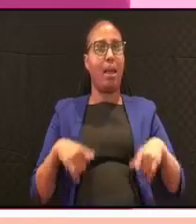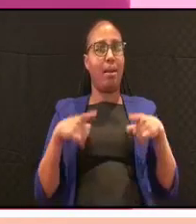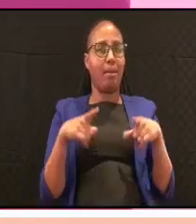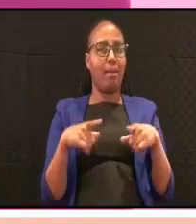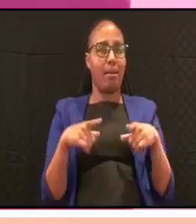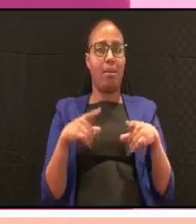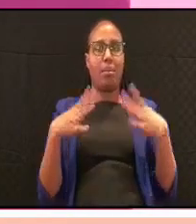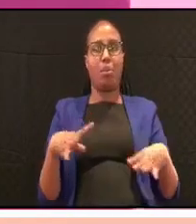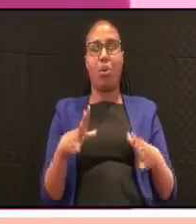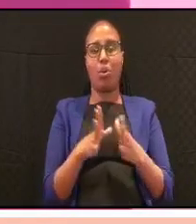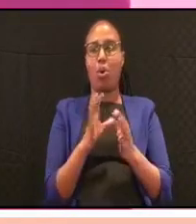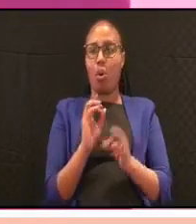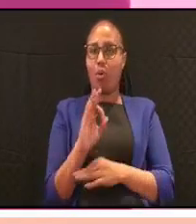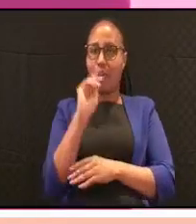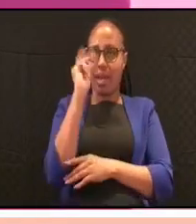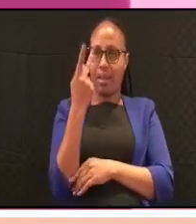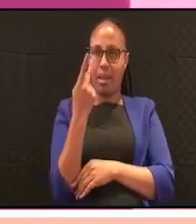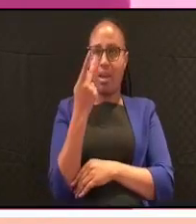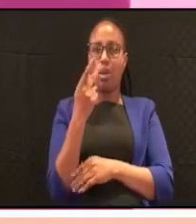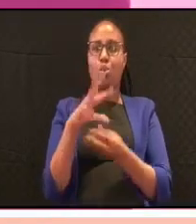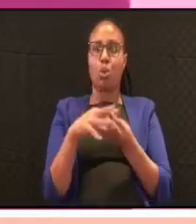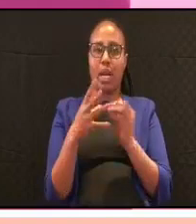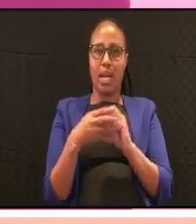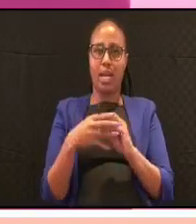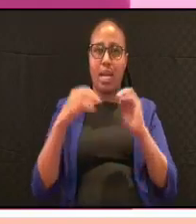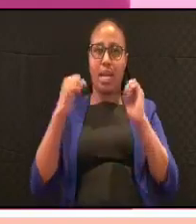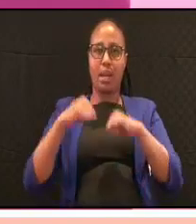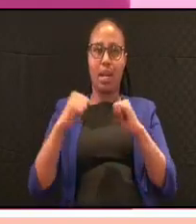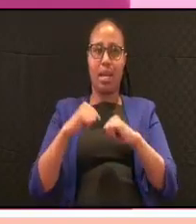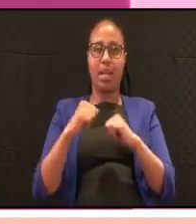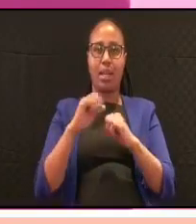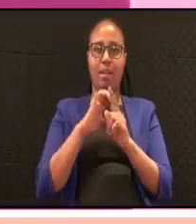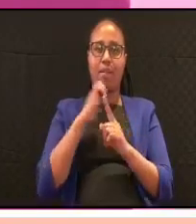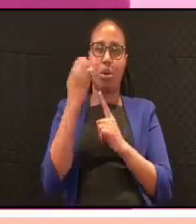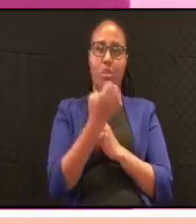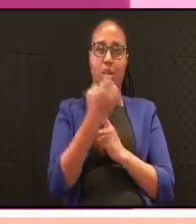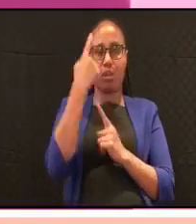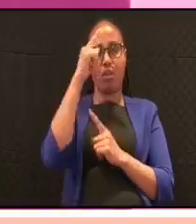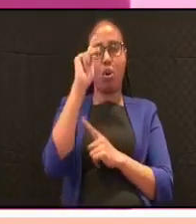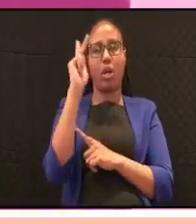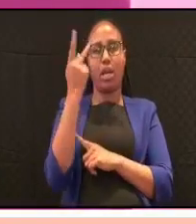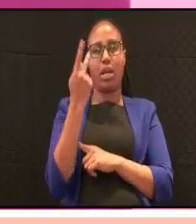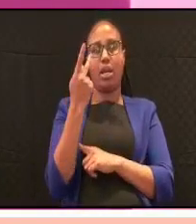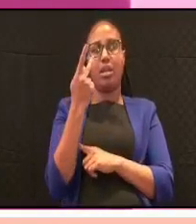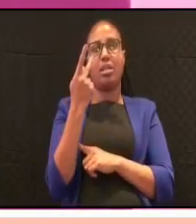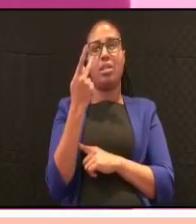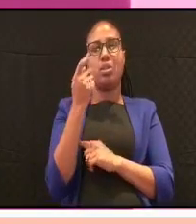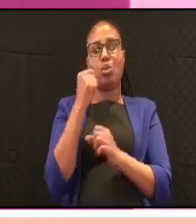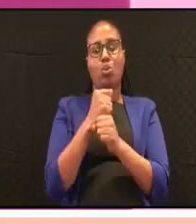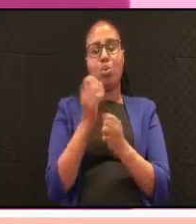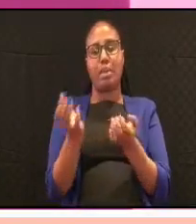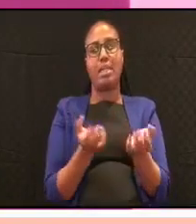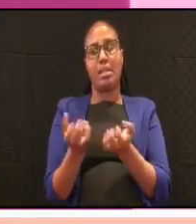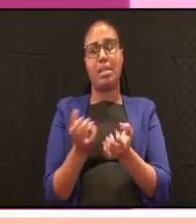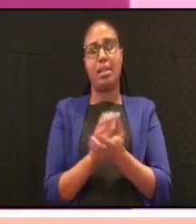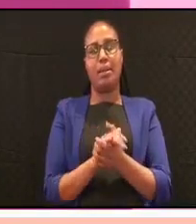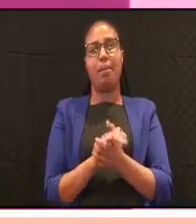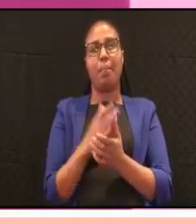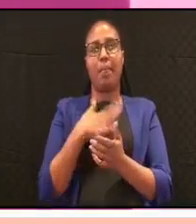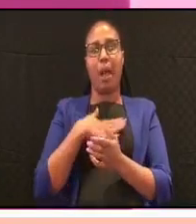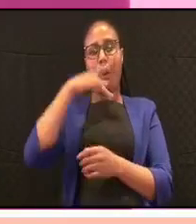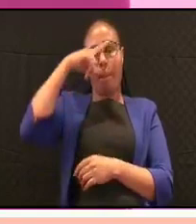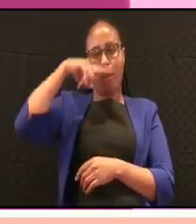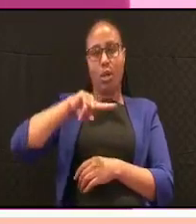Kenya, to create an enabling environment for Kenyans to do business.